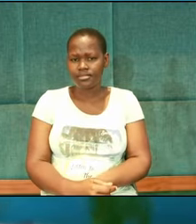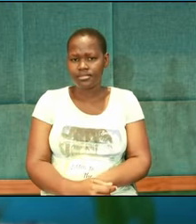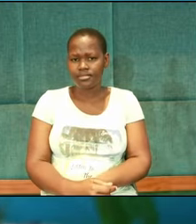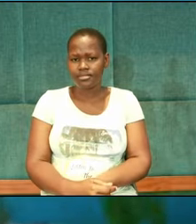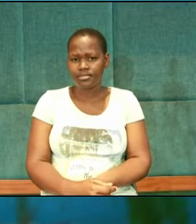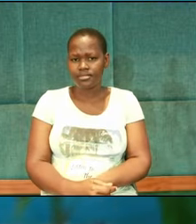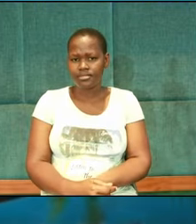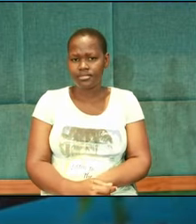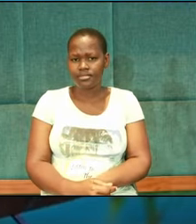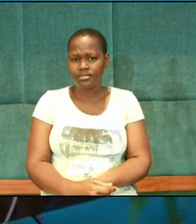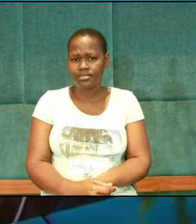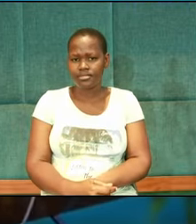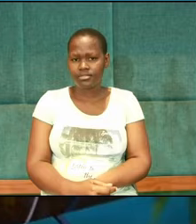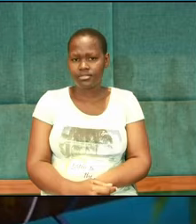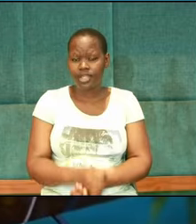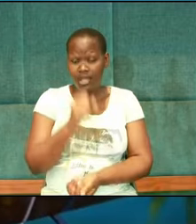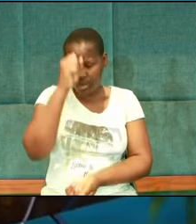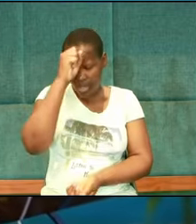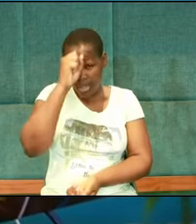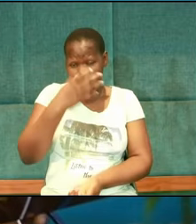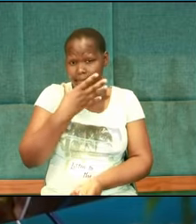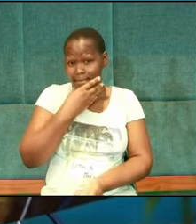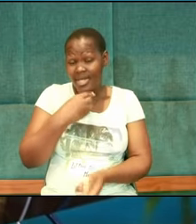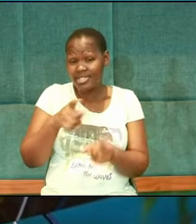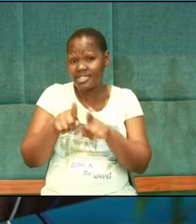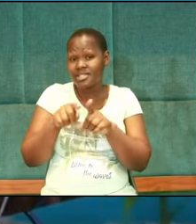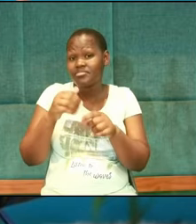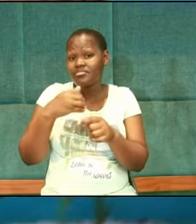overwhelmed. But a foolish man like me,